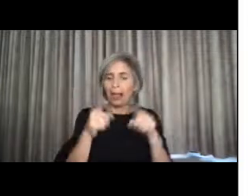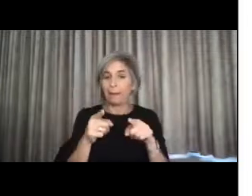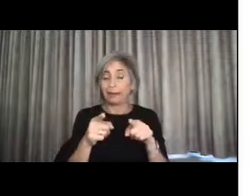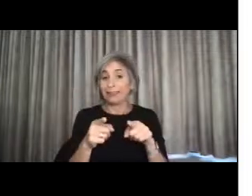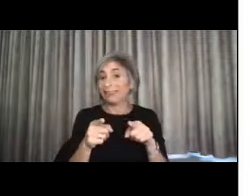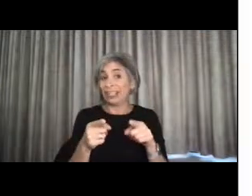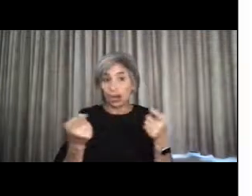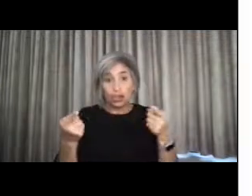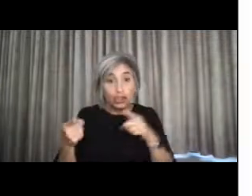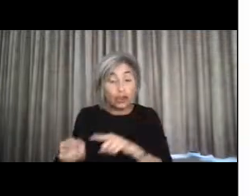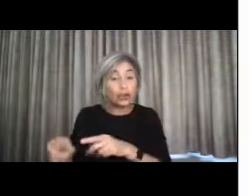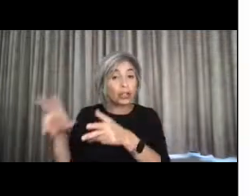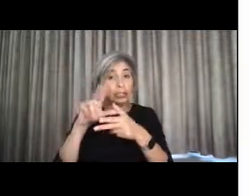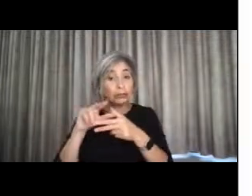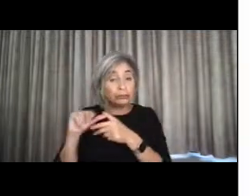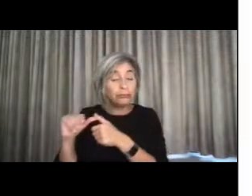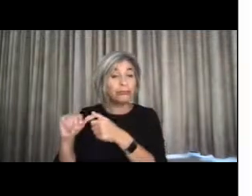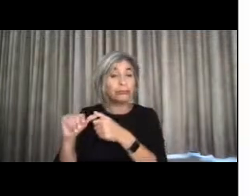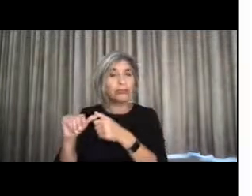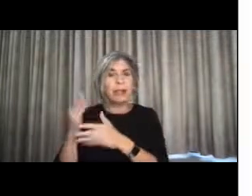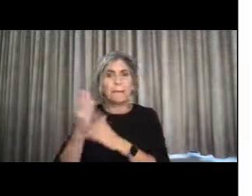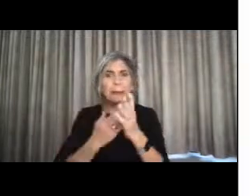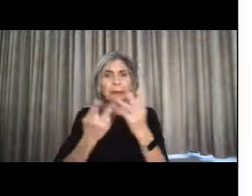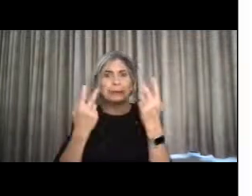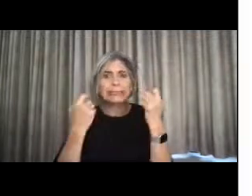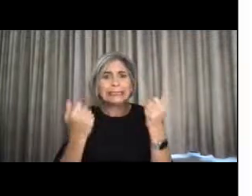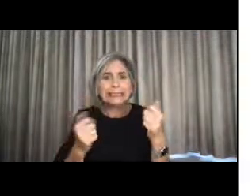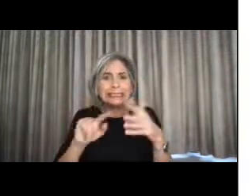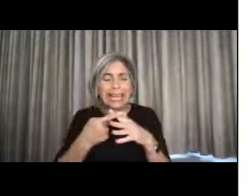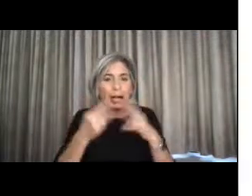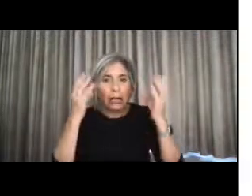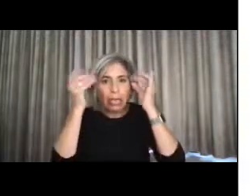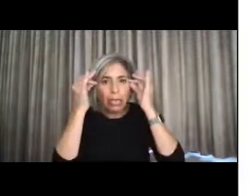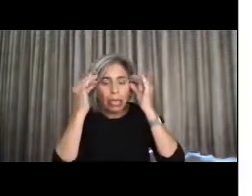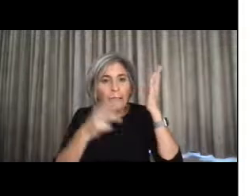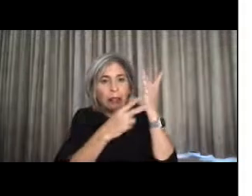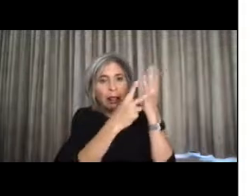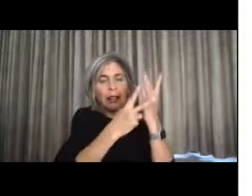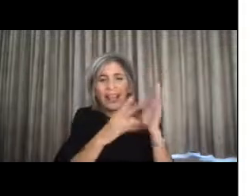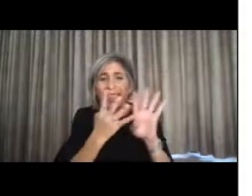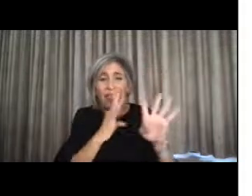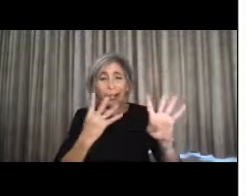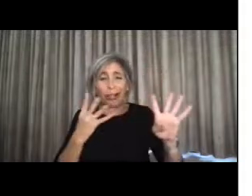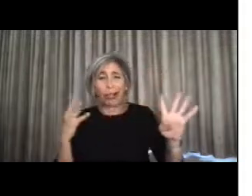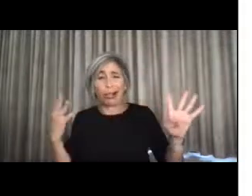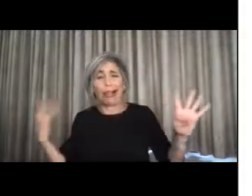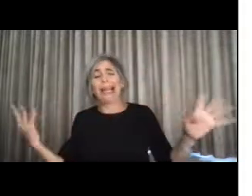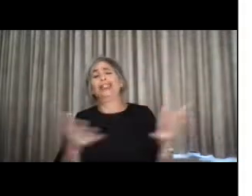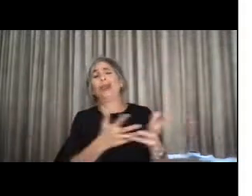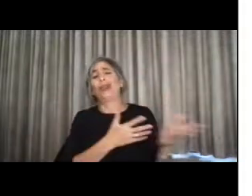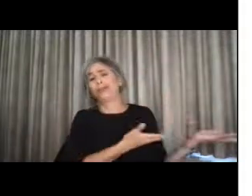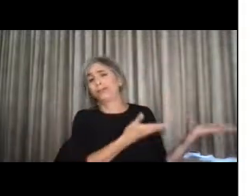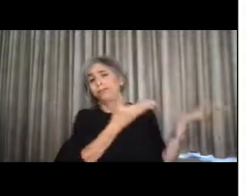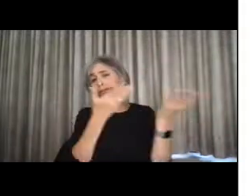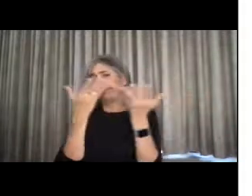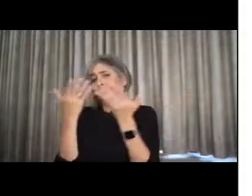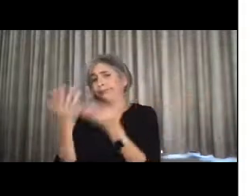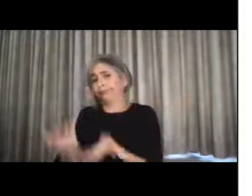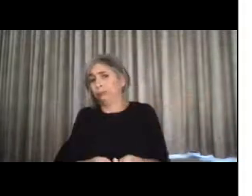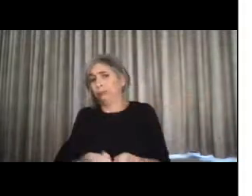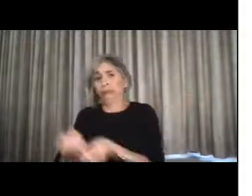some people start cutting things down at that time, and the line is exponentially longer that we have to wait, so we can get